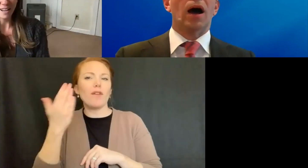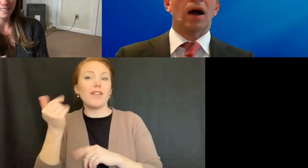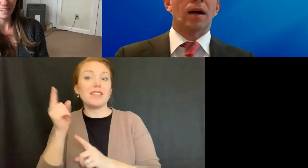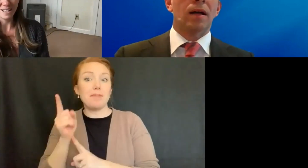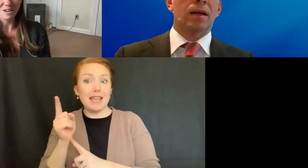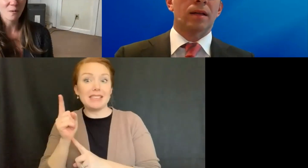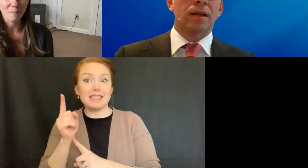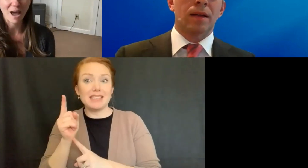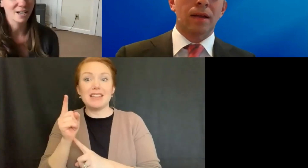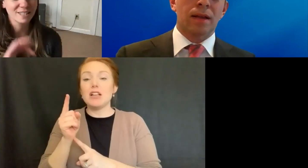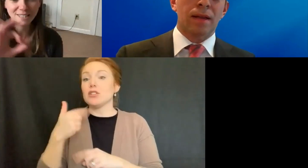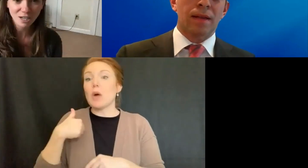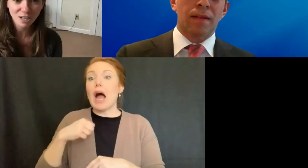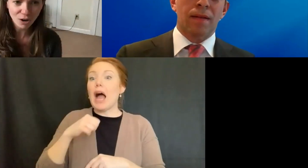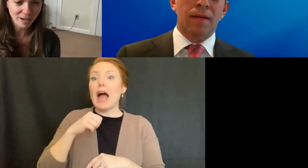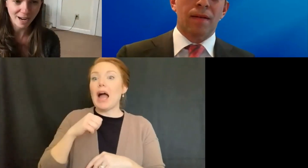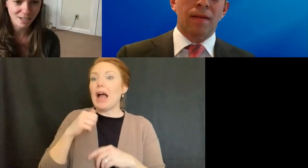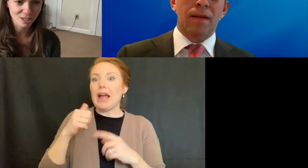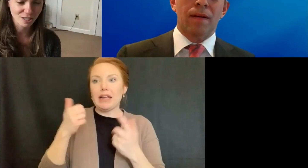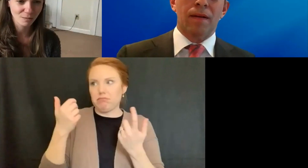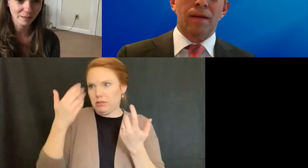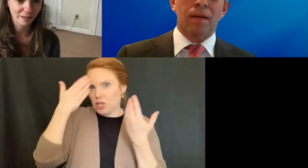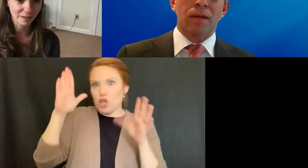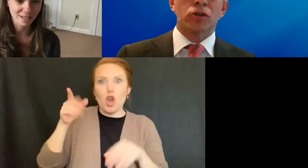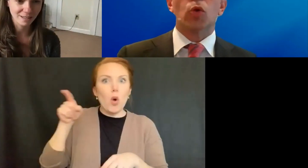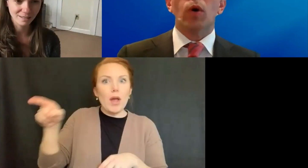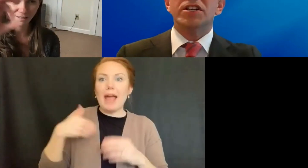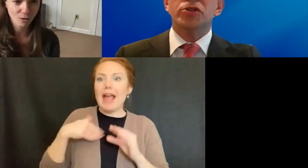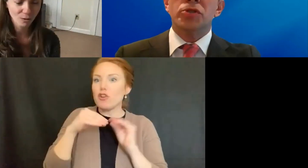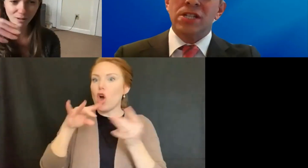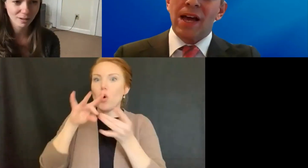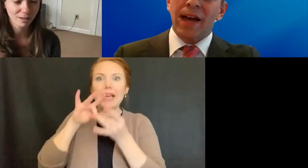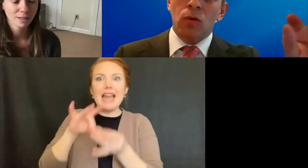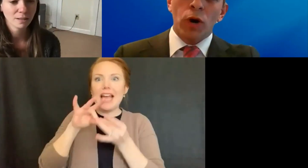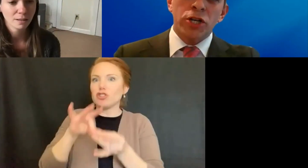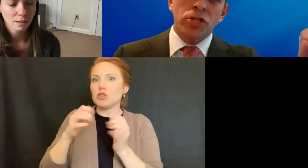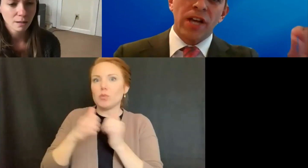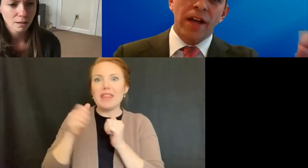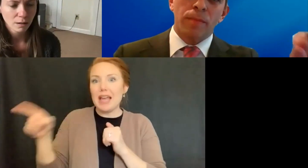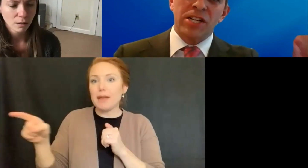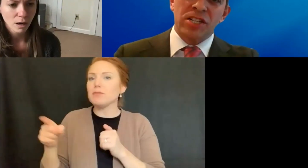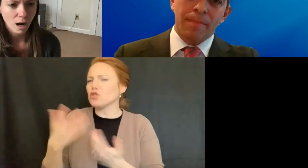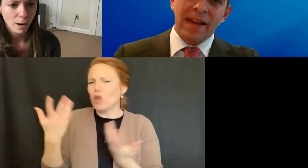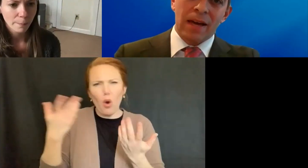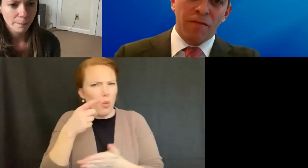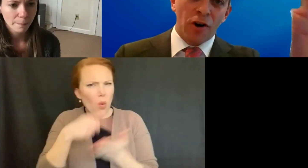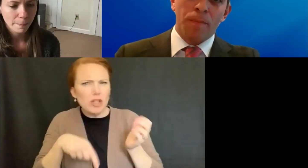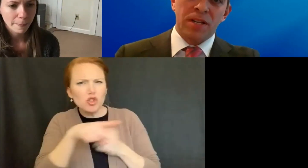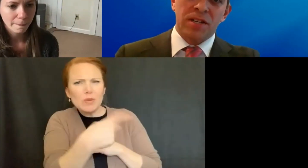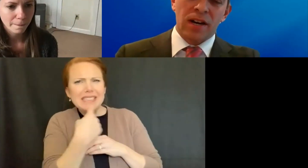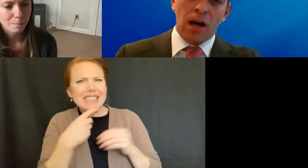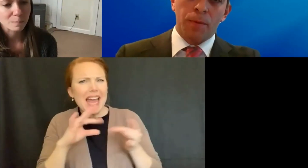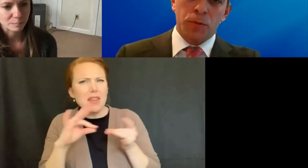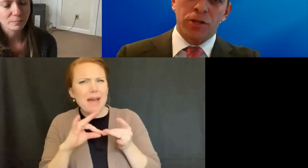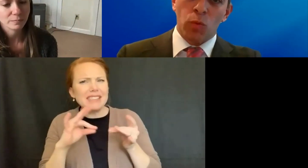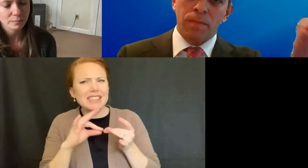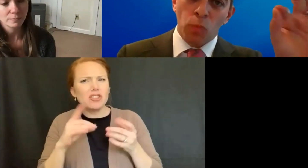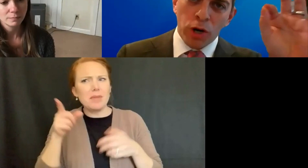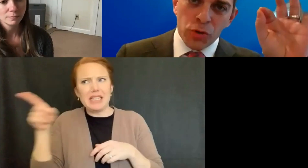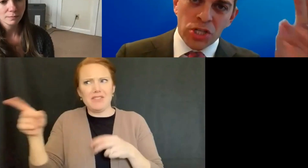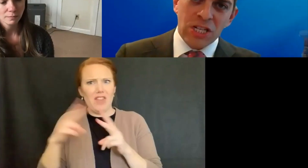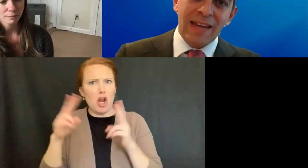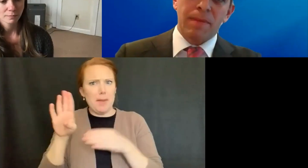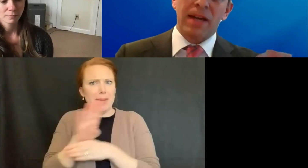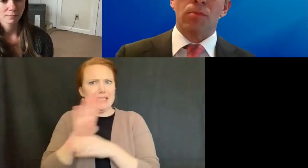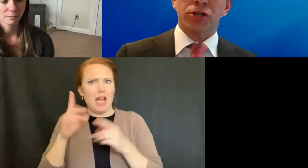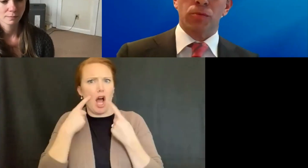So I didn't know him, had zero connections to him on LinkedIn. So what did you say? What did you say in your message that made him a very busy, accomplished person? What